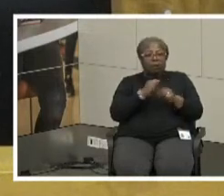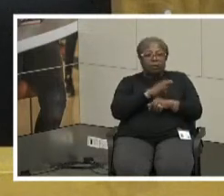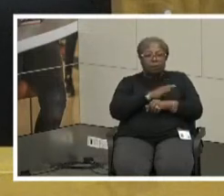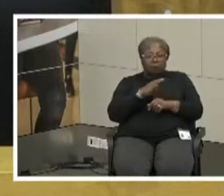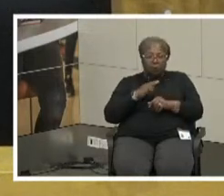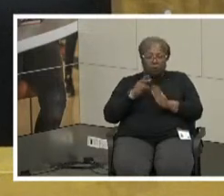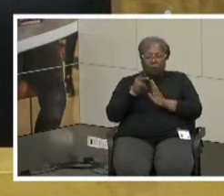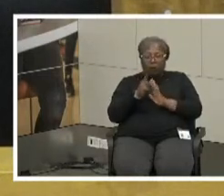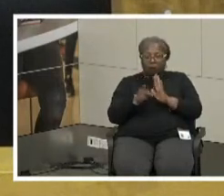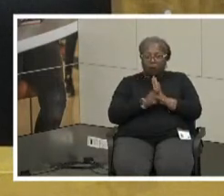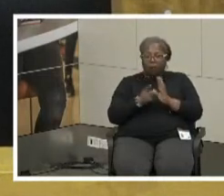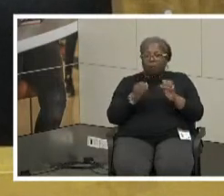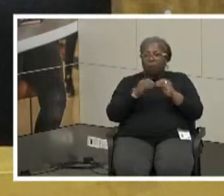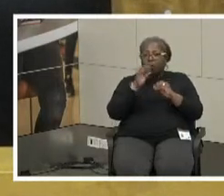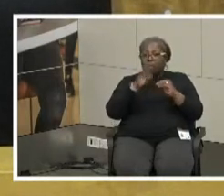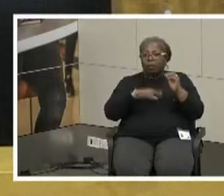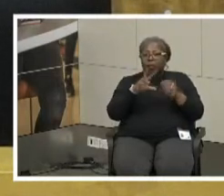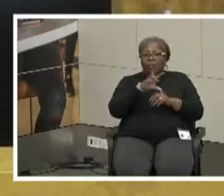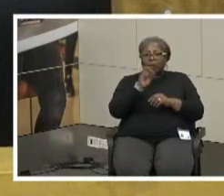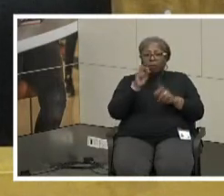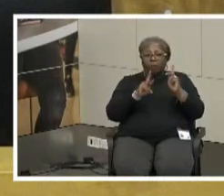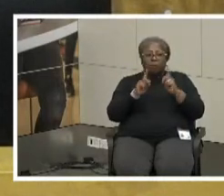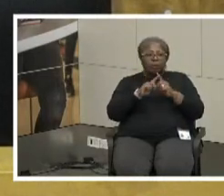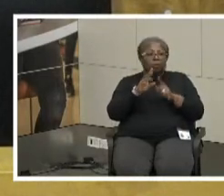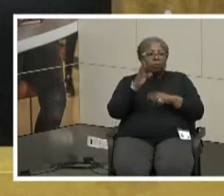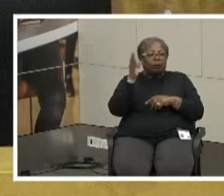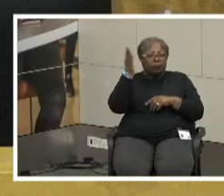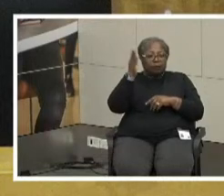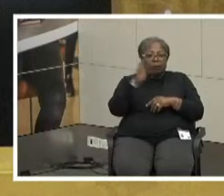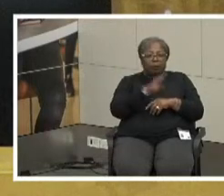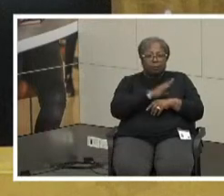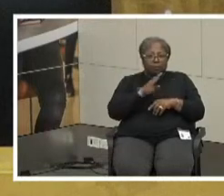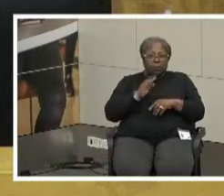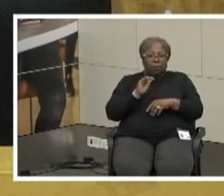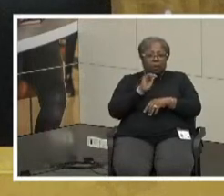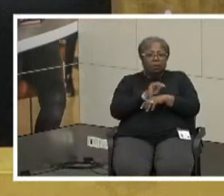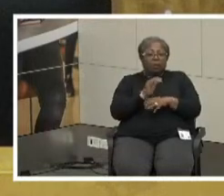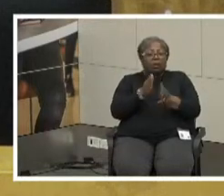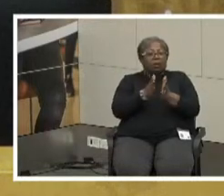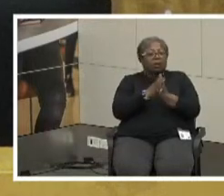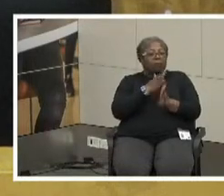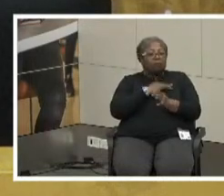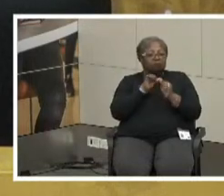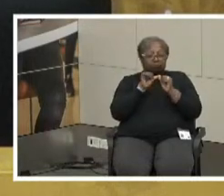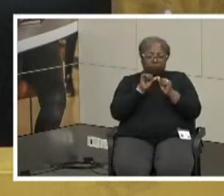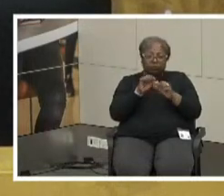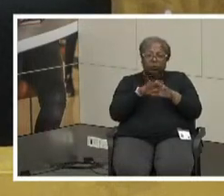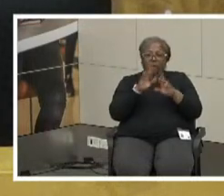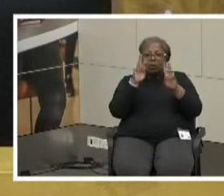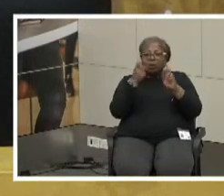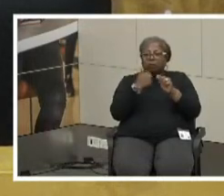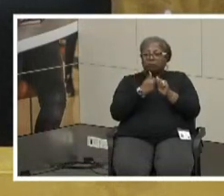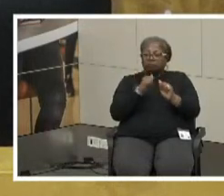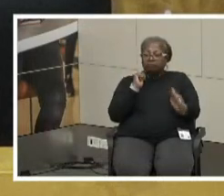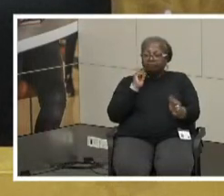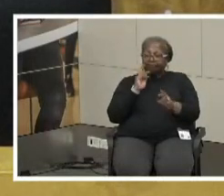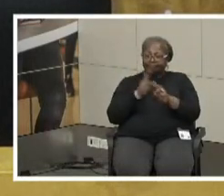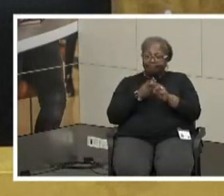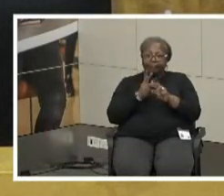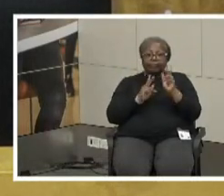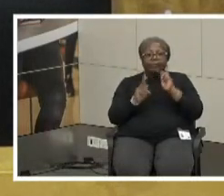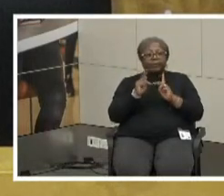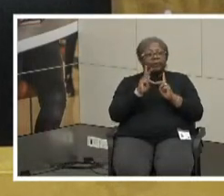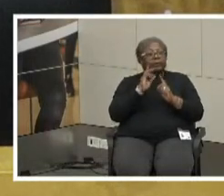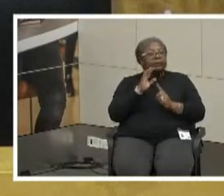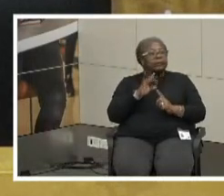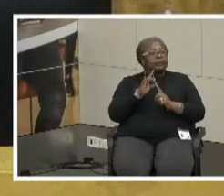policy as we have more than 30 people signed up to speak to address the board tonight we ask that you please stay on topic and refrain from naming individuals